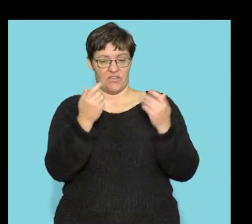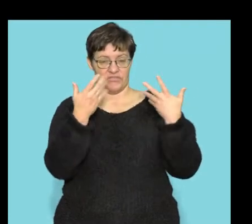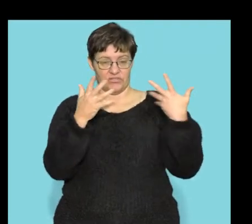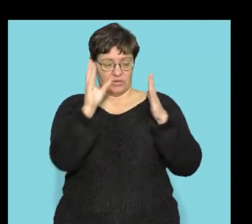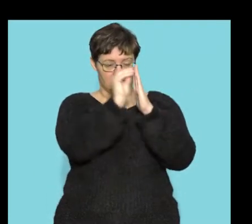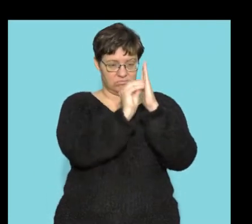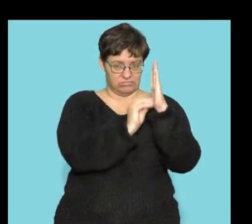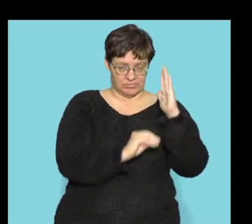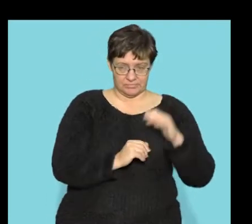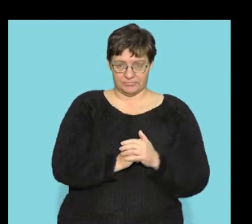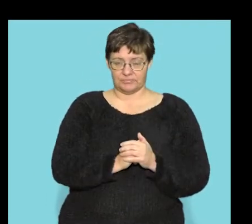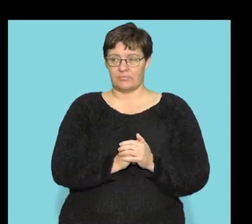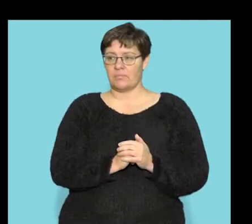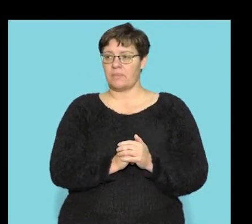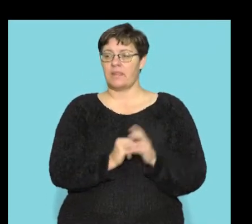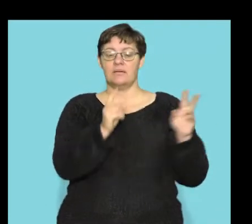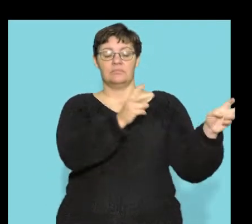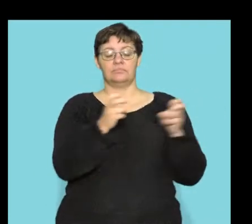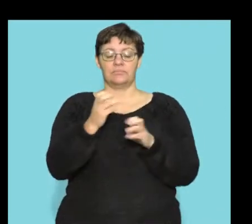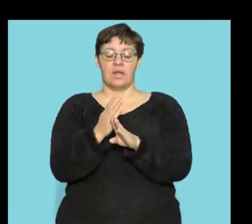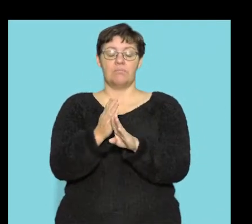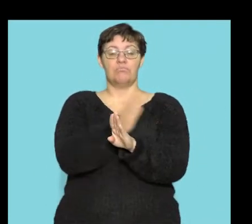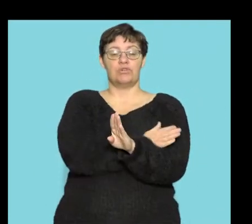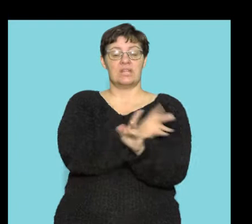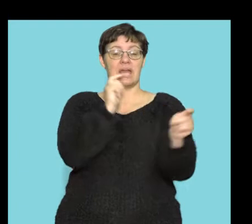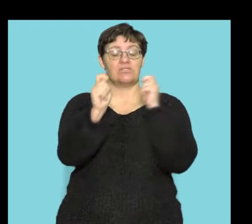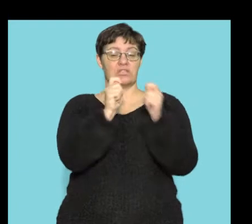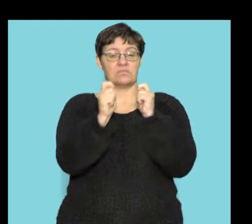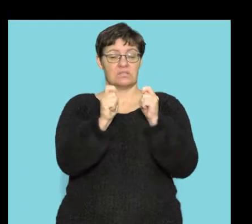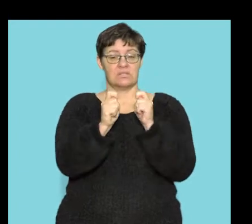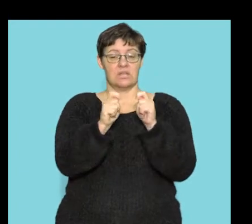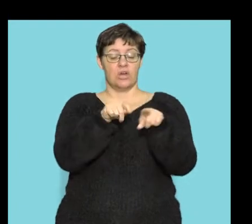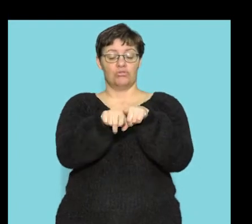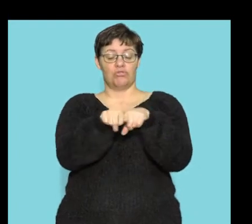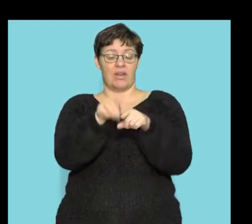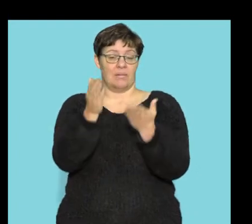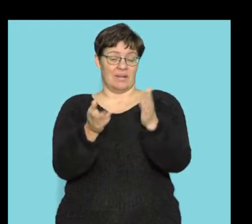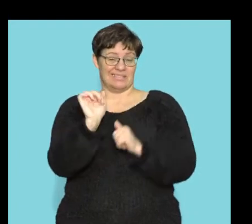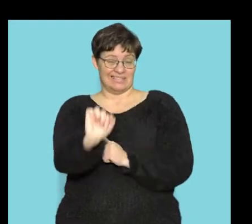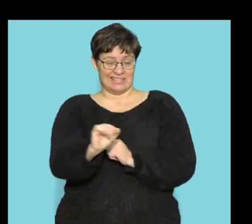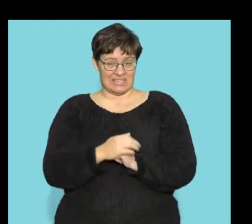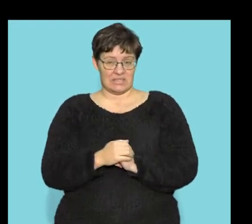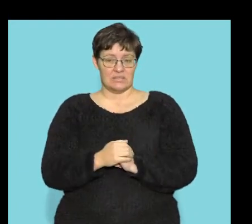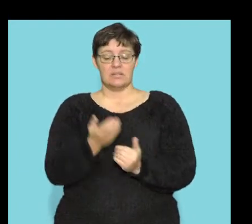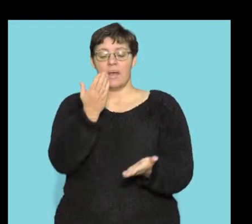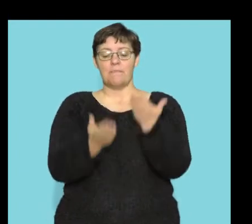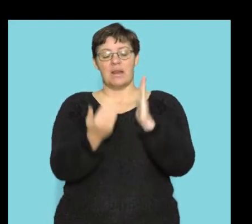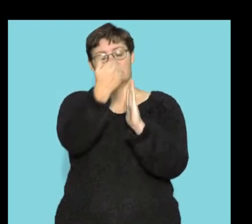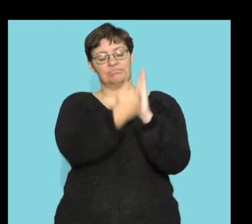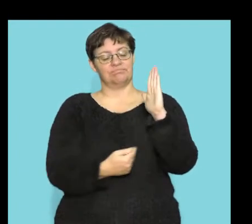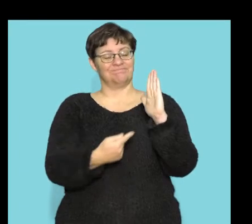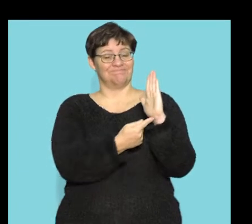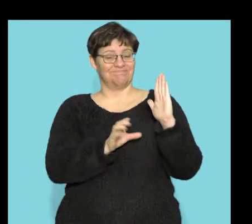we go. That's an extract of my pre-adjustment trial balance. Remember, this would be obviously my balance sheet account